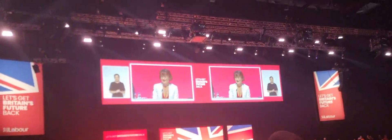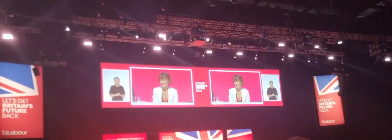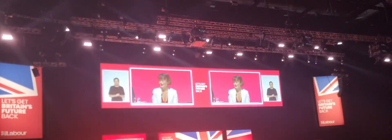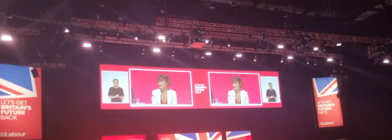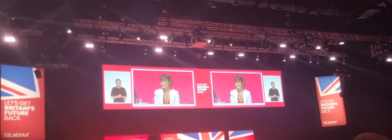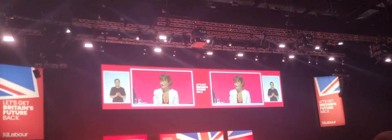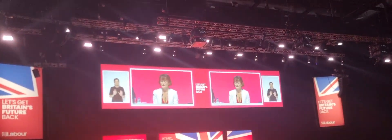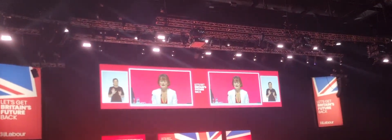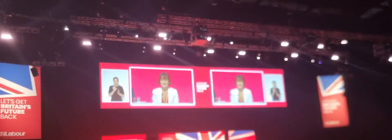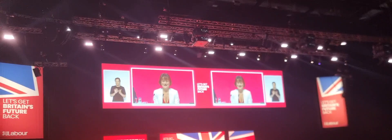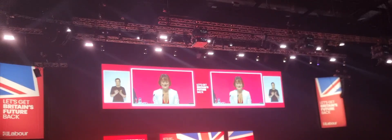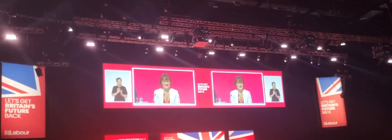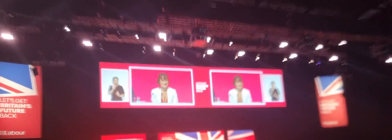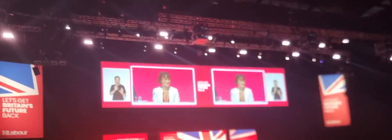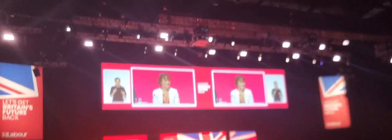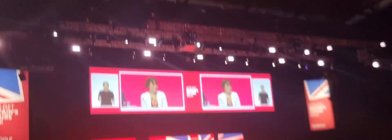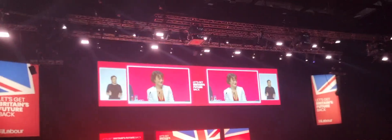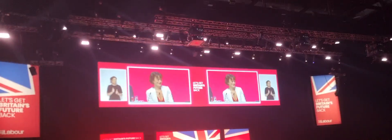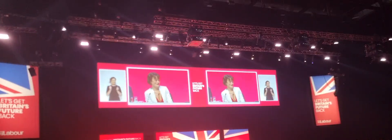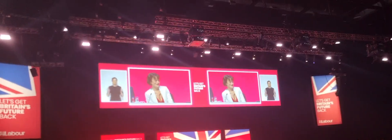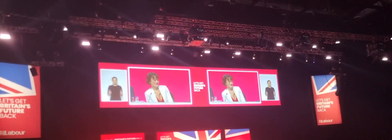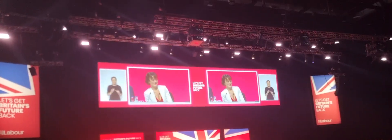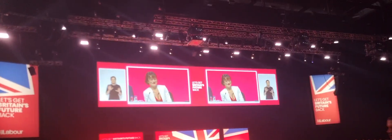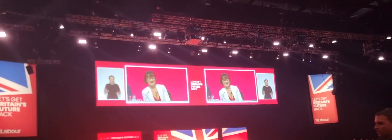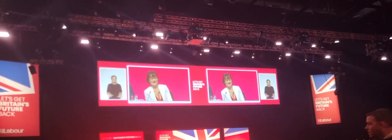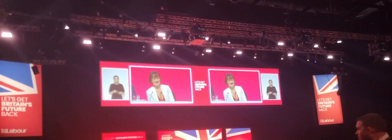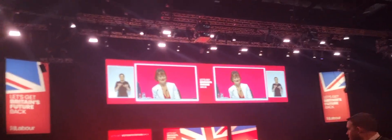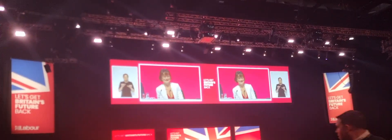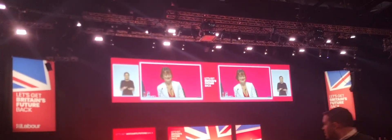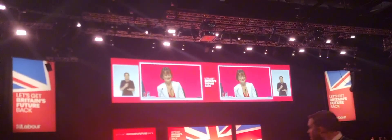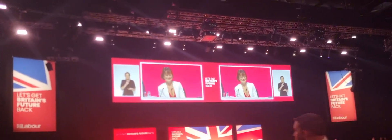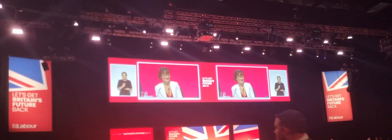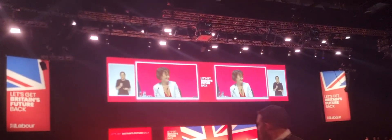And that concludes the board for annual